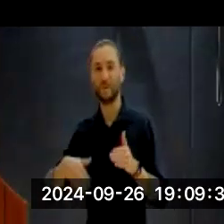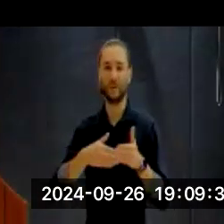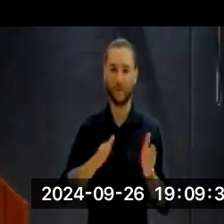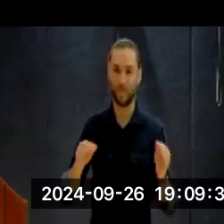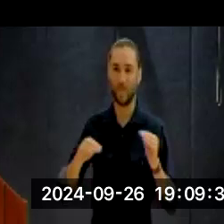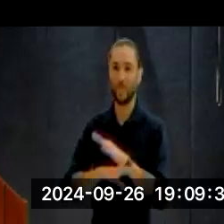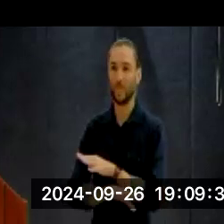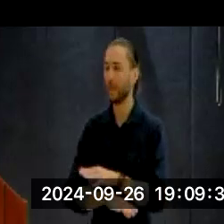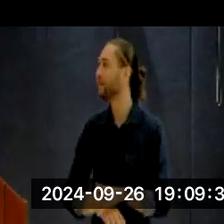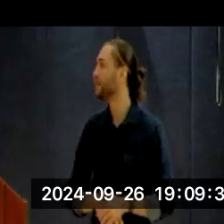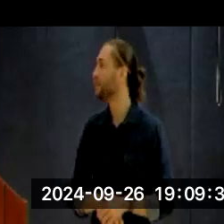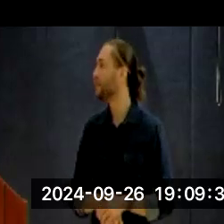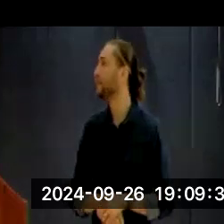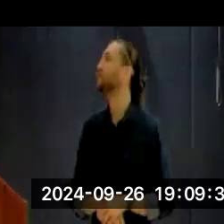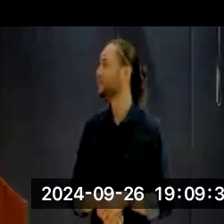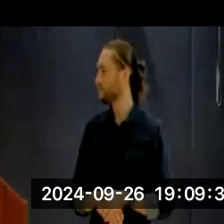Hi, can you hear me now?